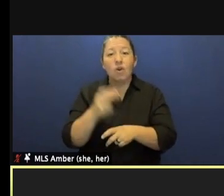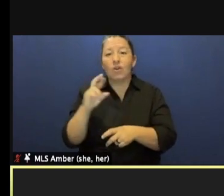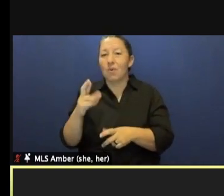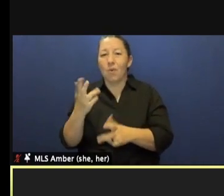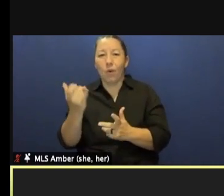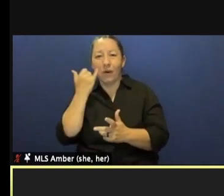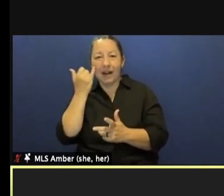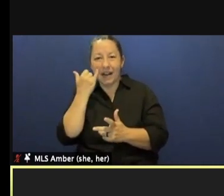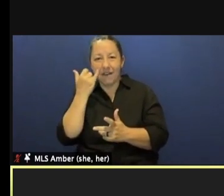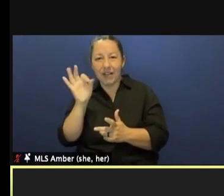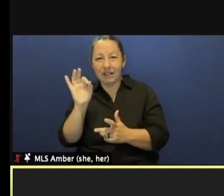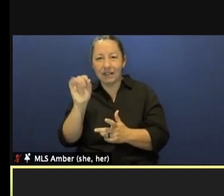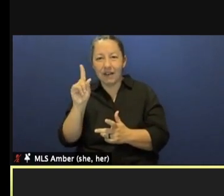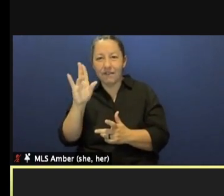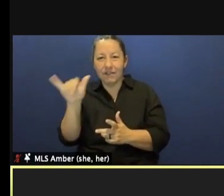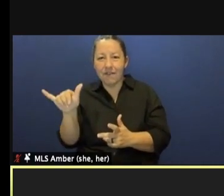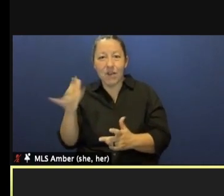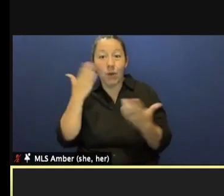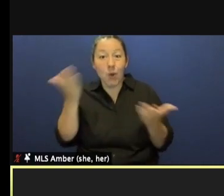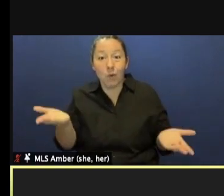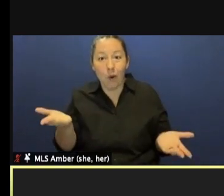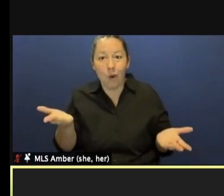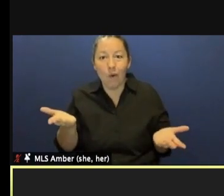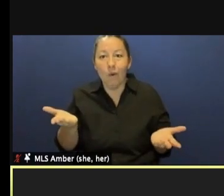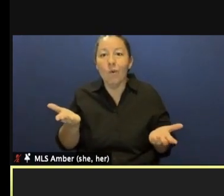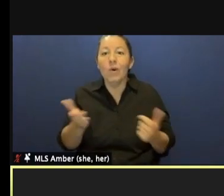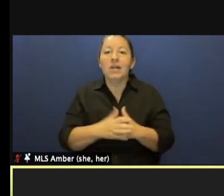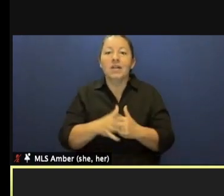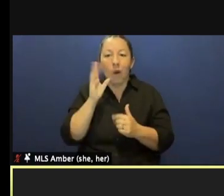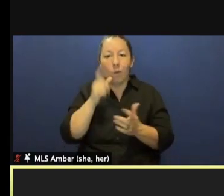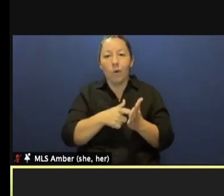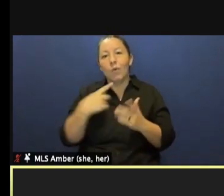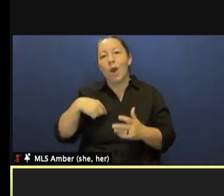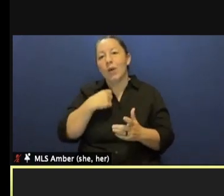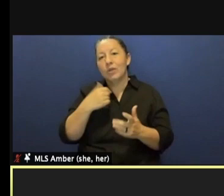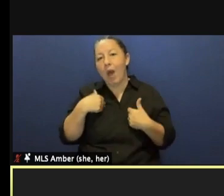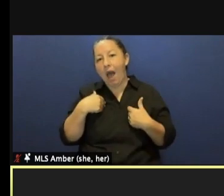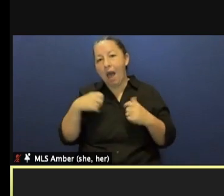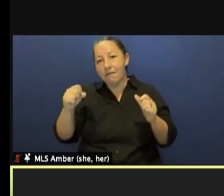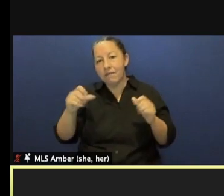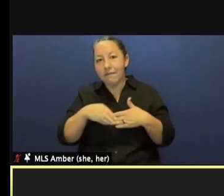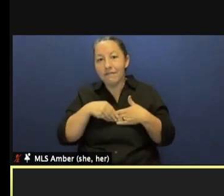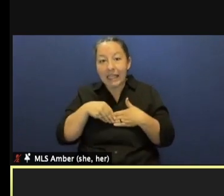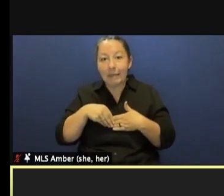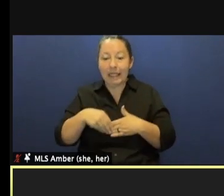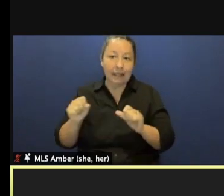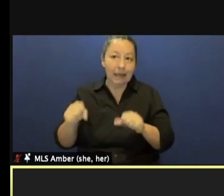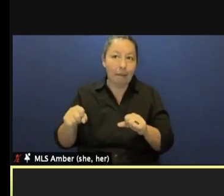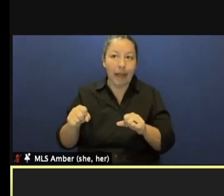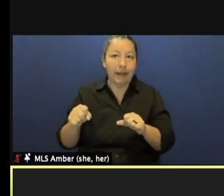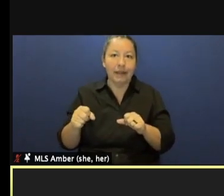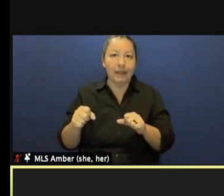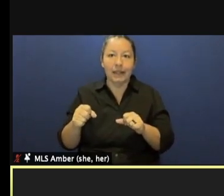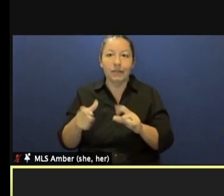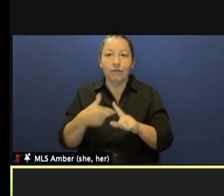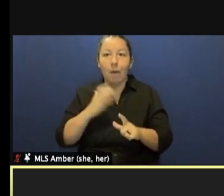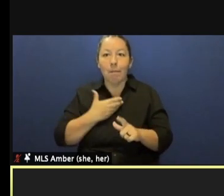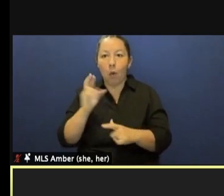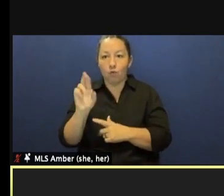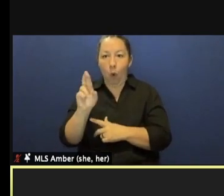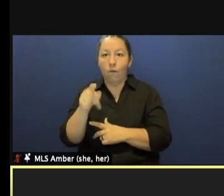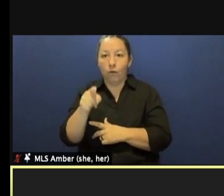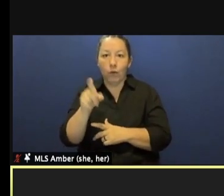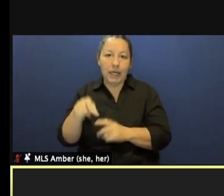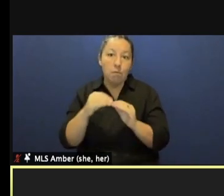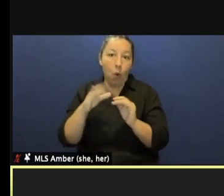and fluffy, is going to require us to have flexibility and capabilities out of our rover. So we're trying to design that